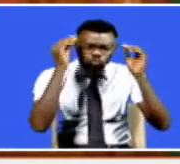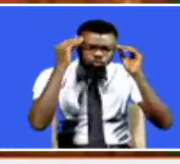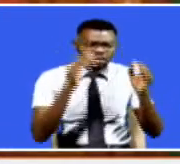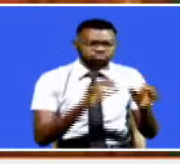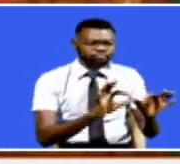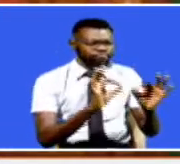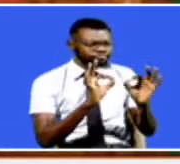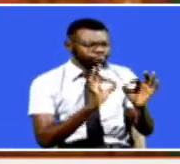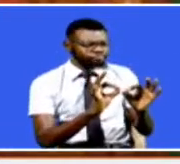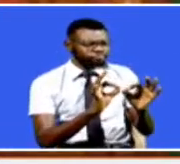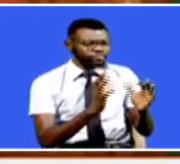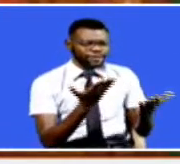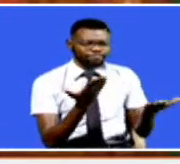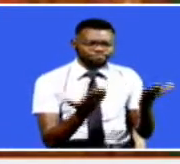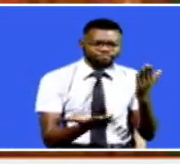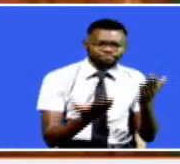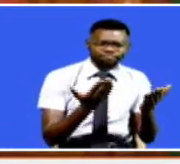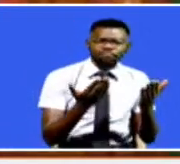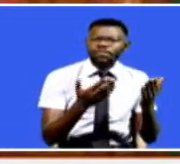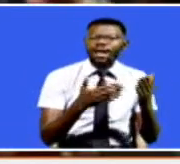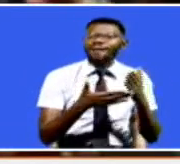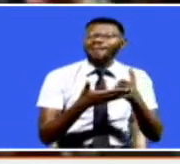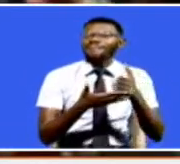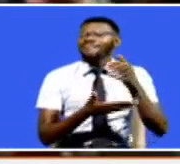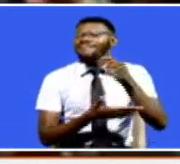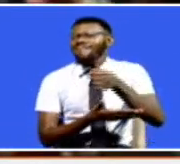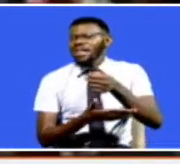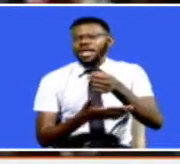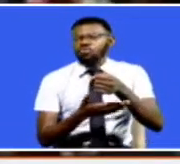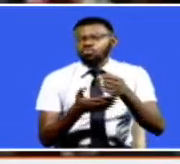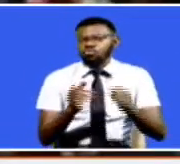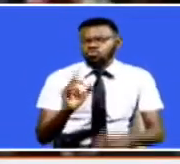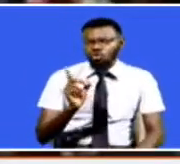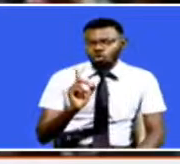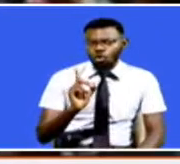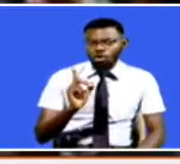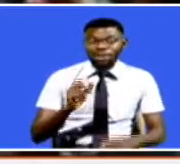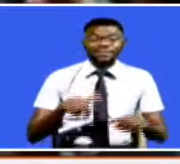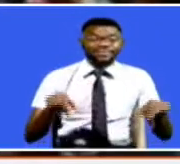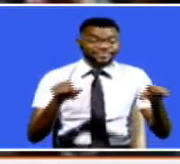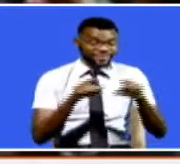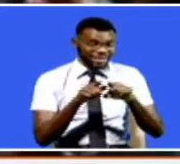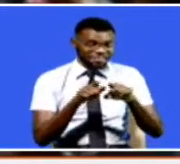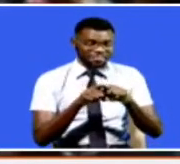not for placement in any grade. In keeping with our commitment,